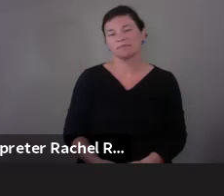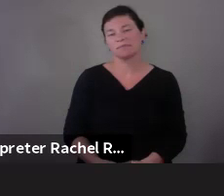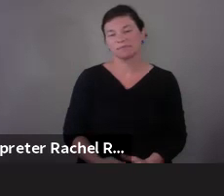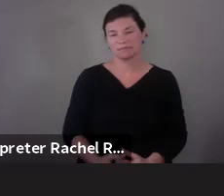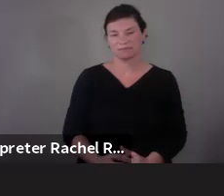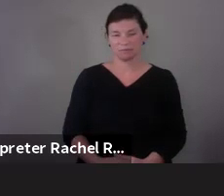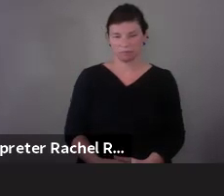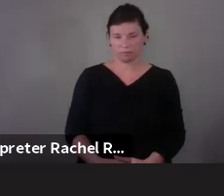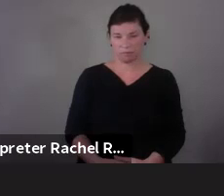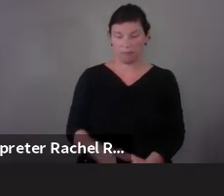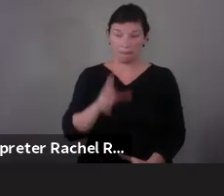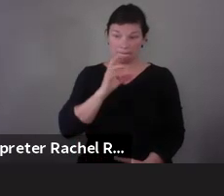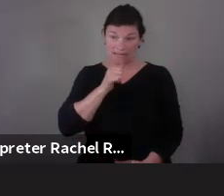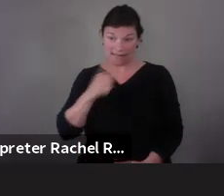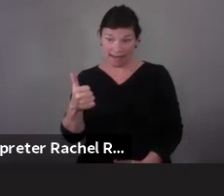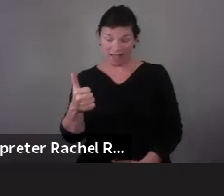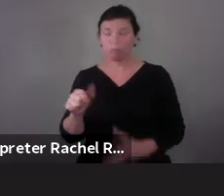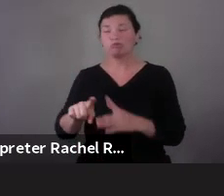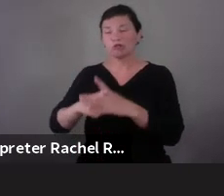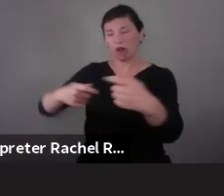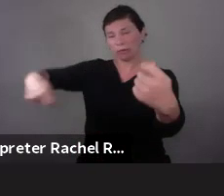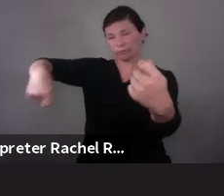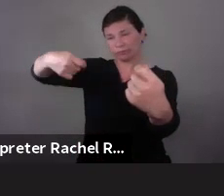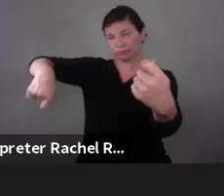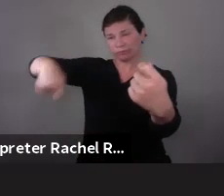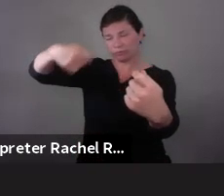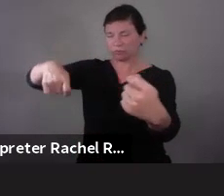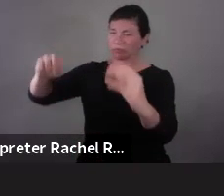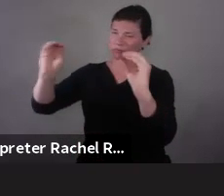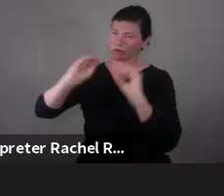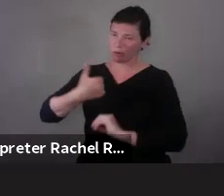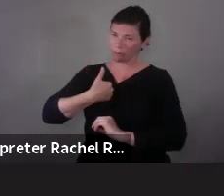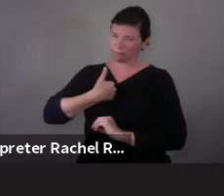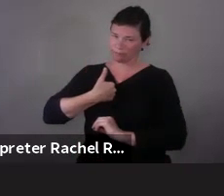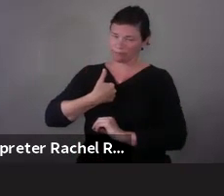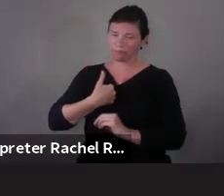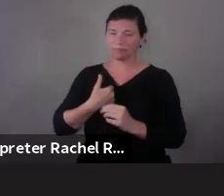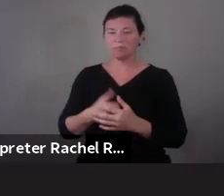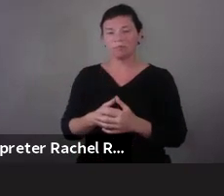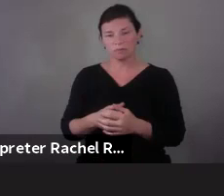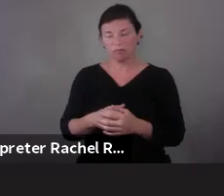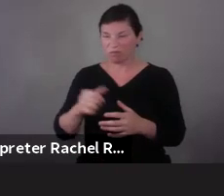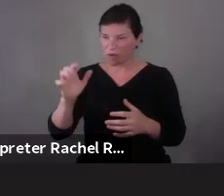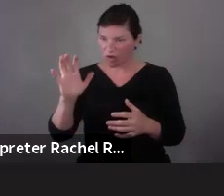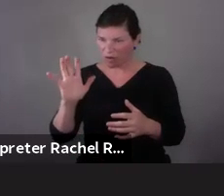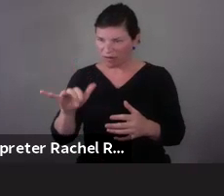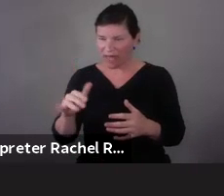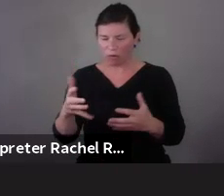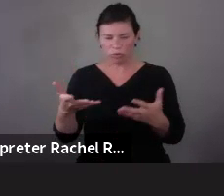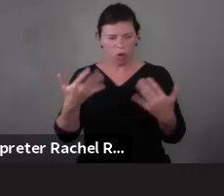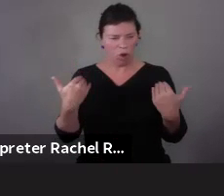At 10 years old, I started playing violin, and I'm self-taught. So that added a whole physical thing for